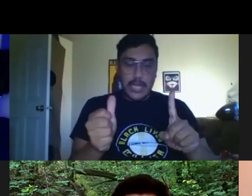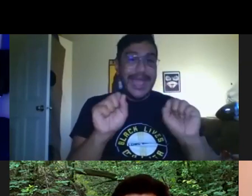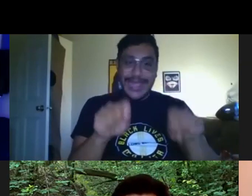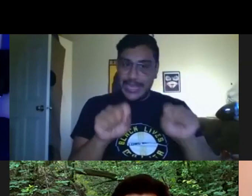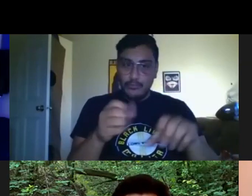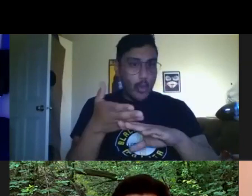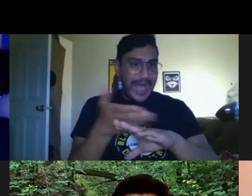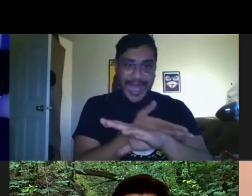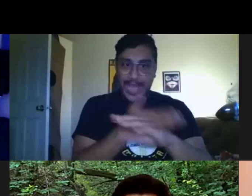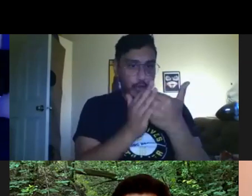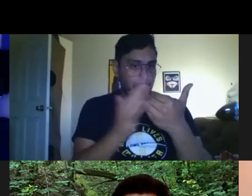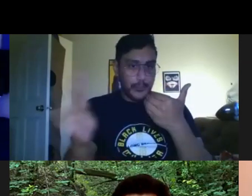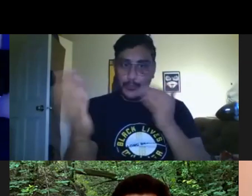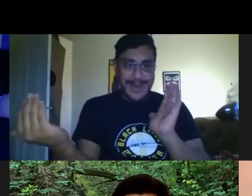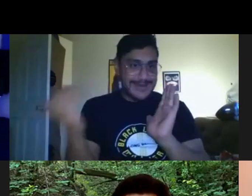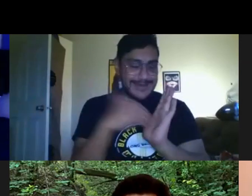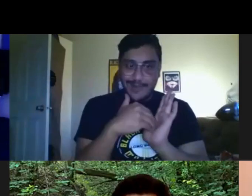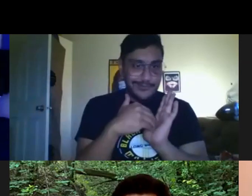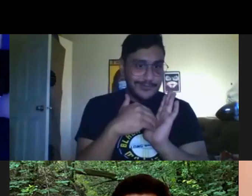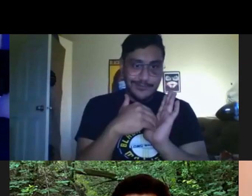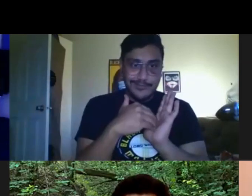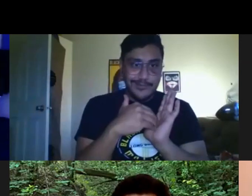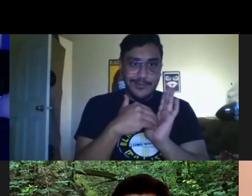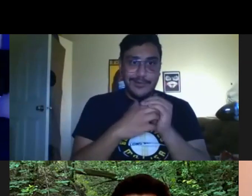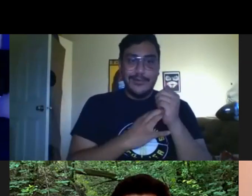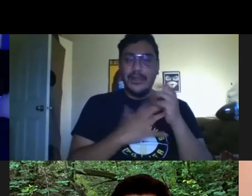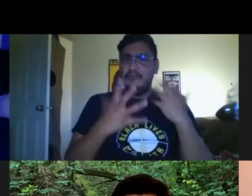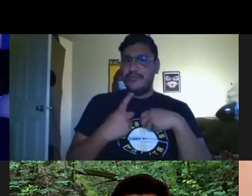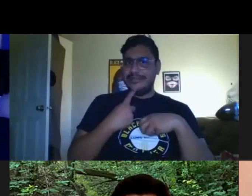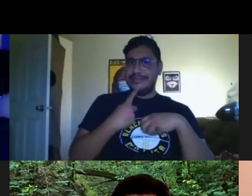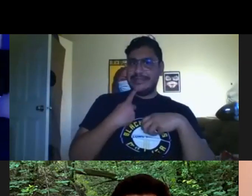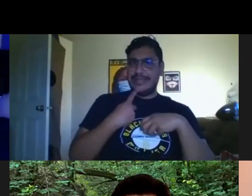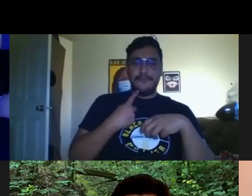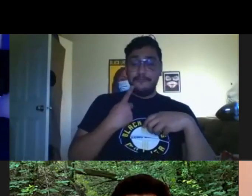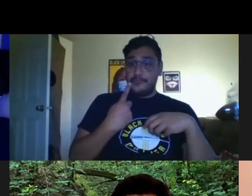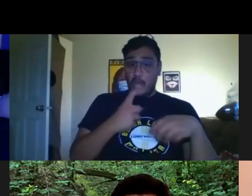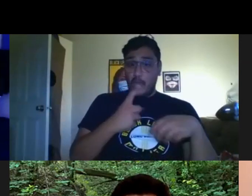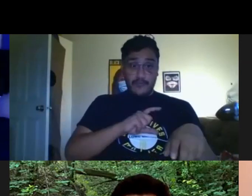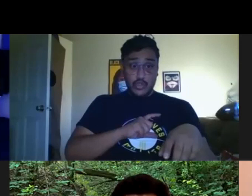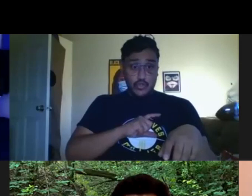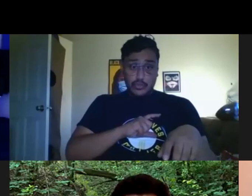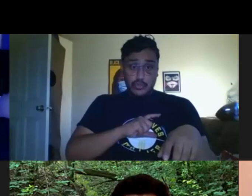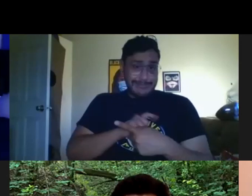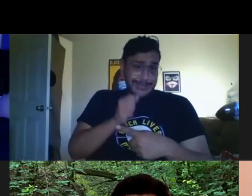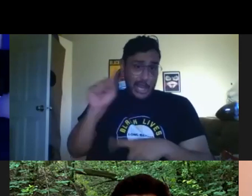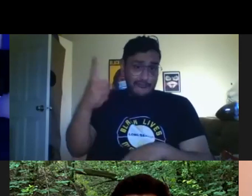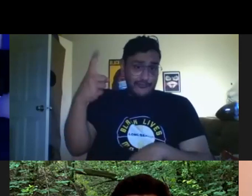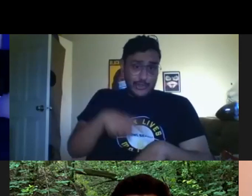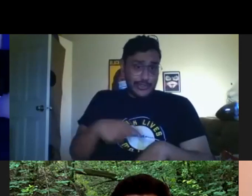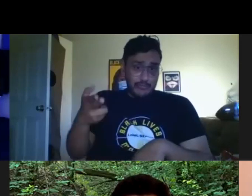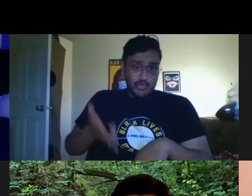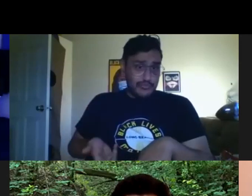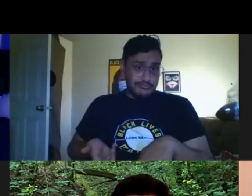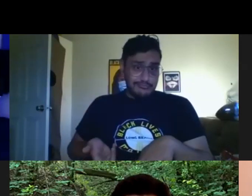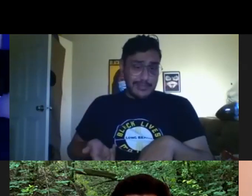we well know, an officer, just as the one who participated in this shooting, this was not his first shooting. And we have plenty of examples,